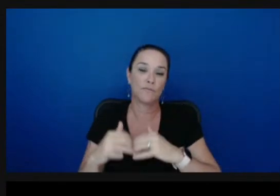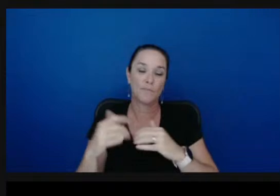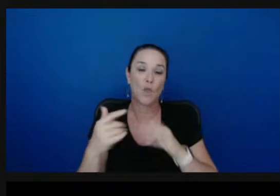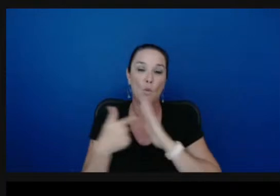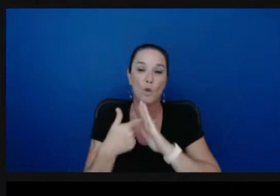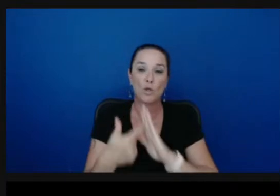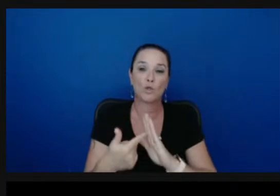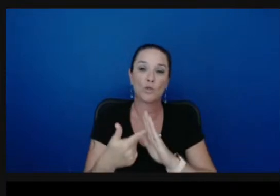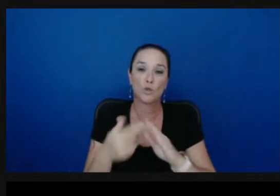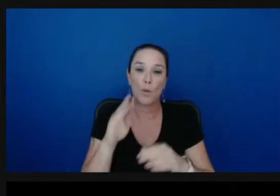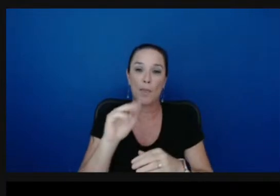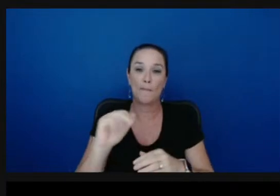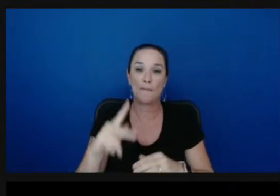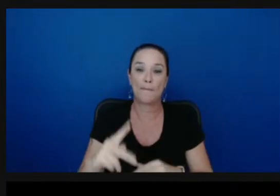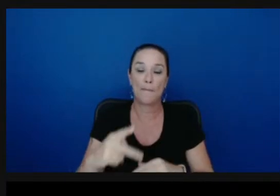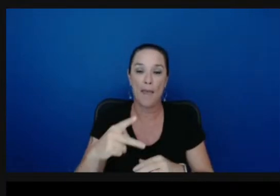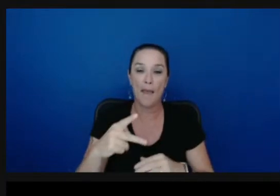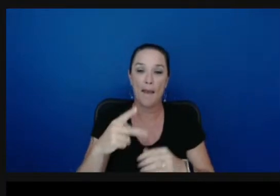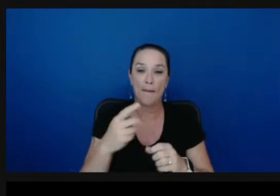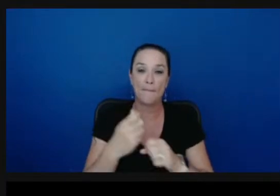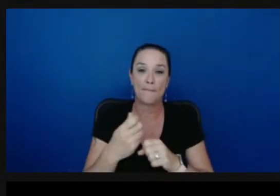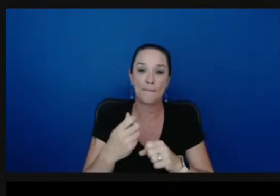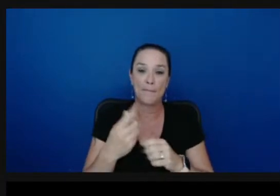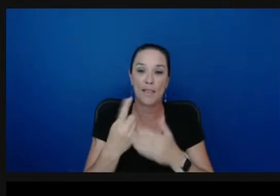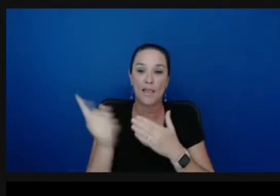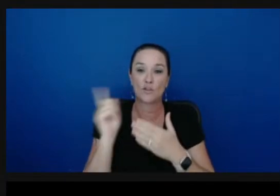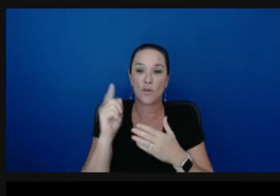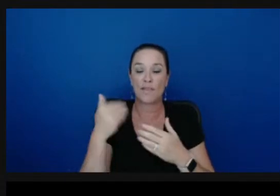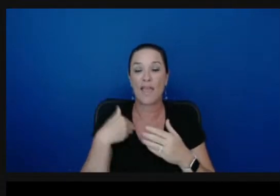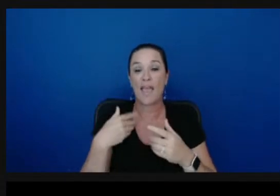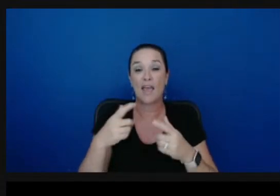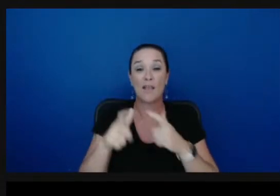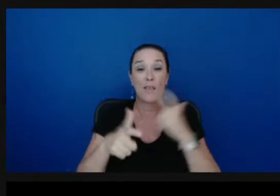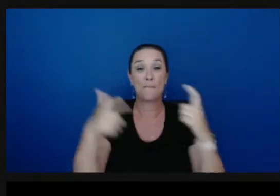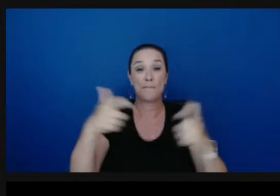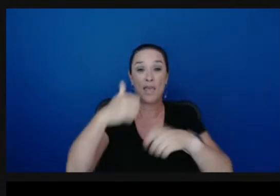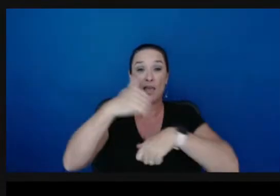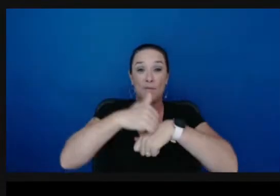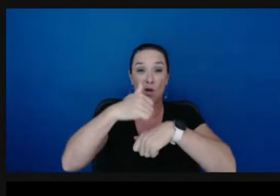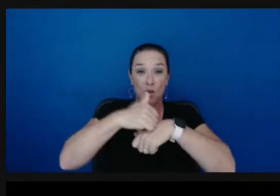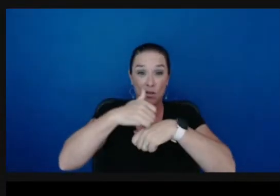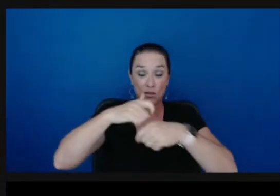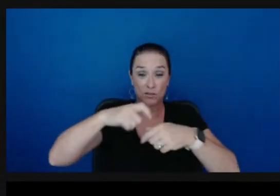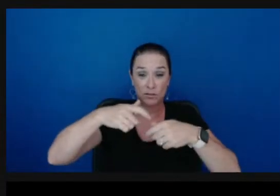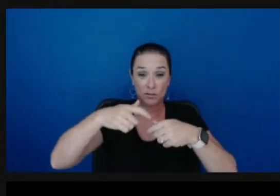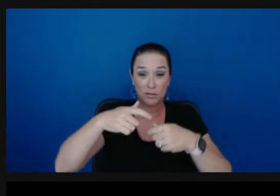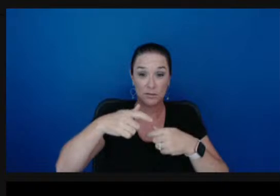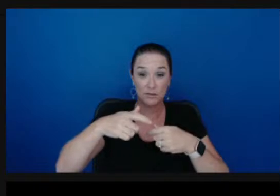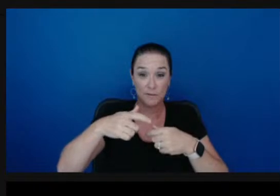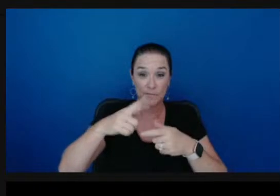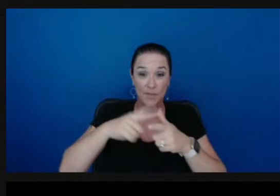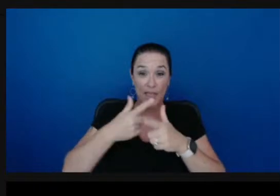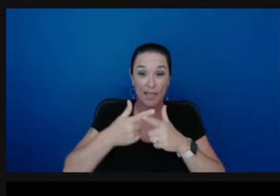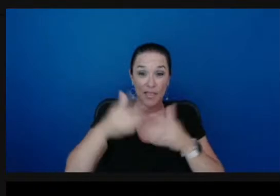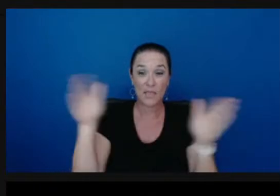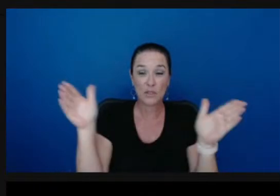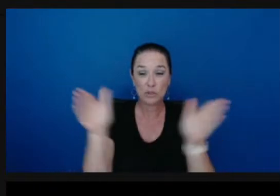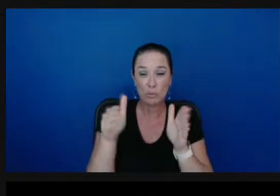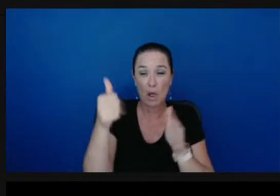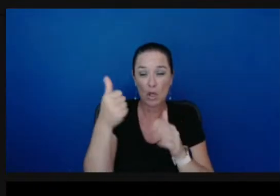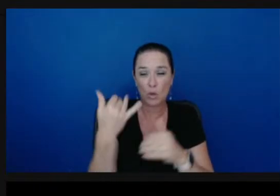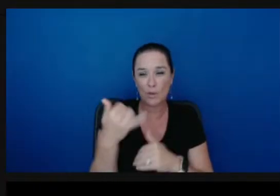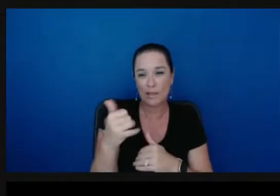of areas that had the larger ballistics here in dark red and slightly less large ones in yellow